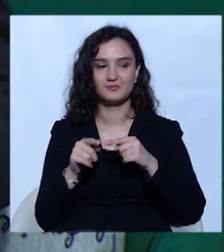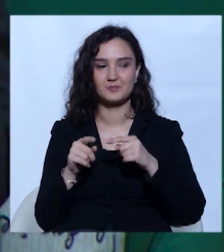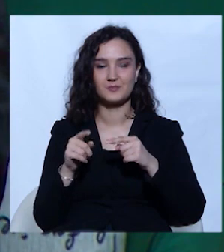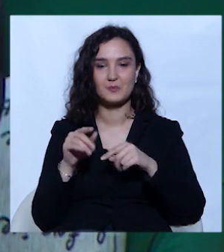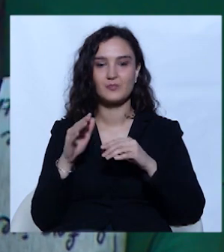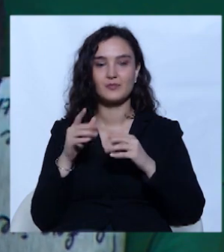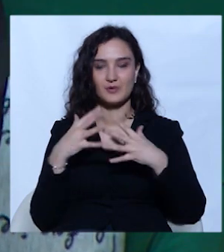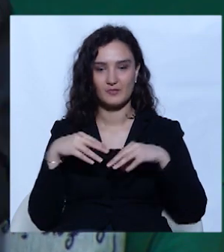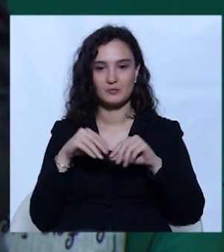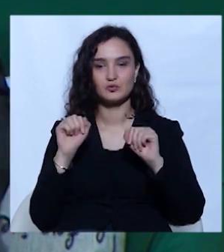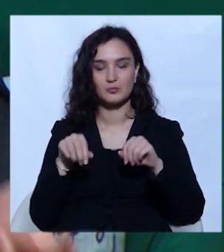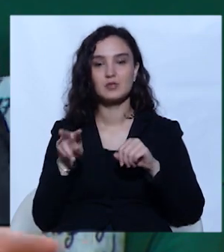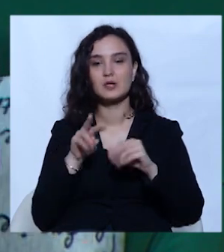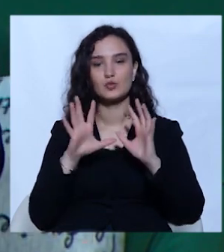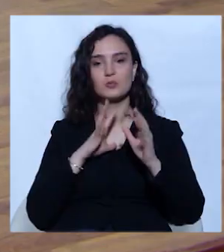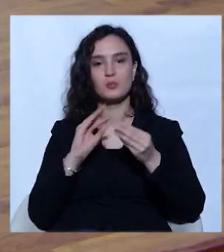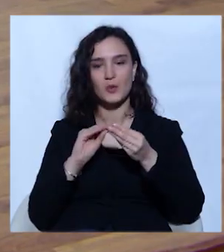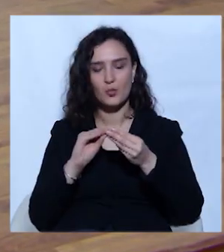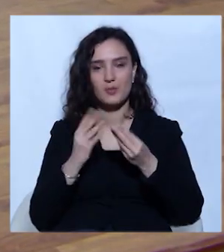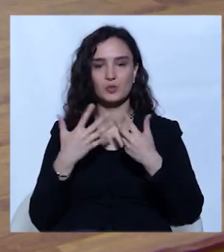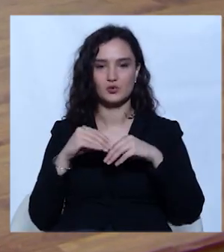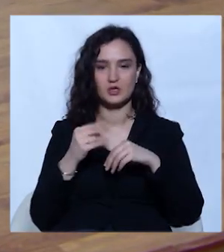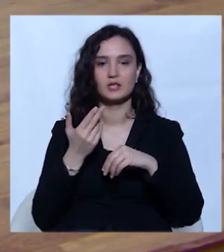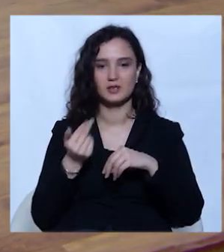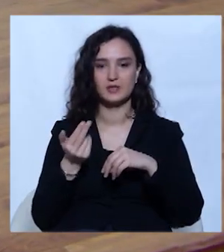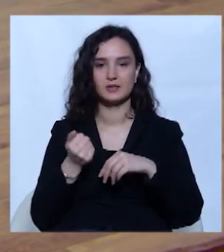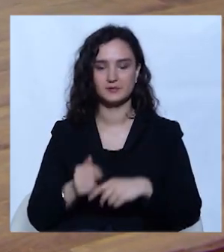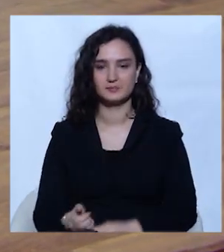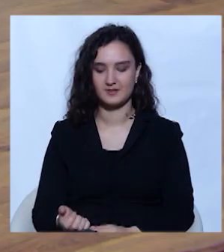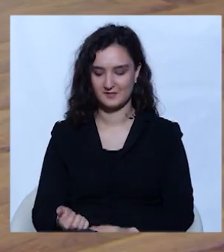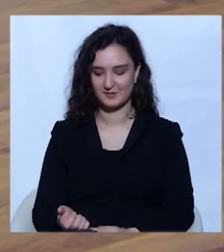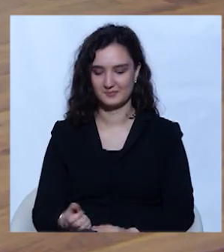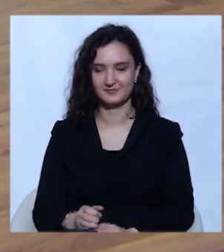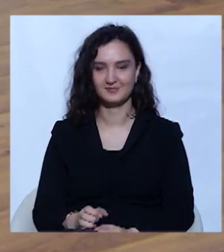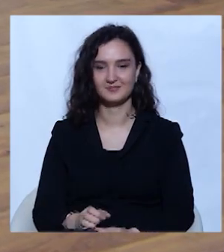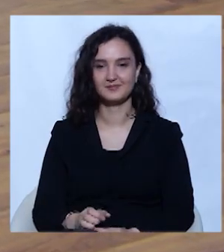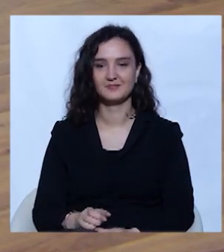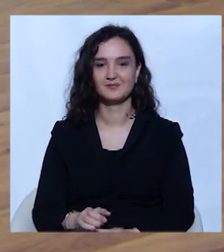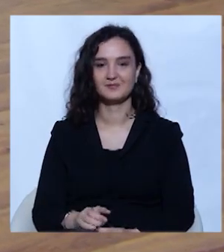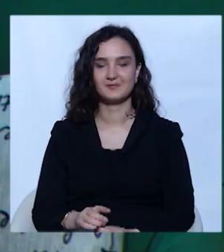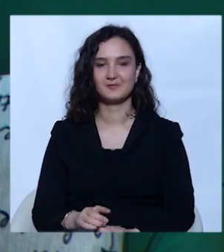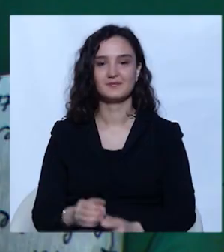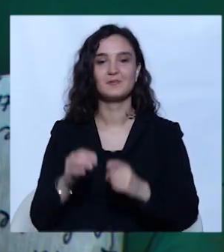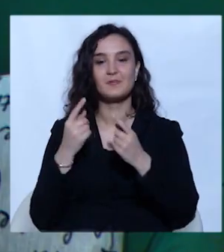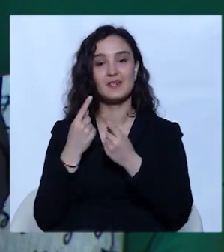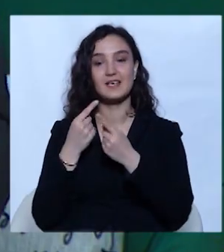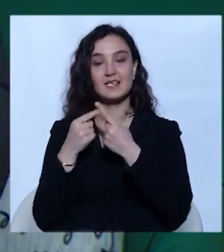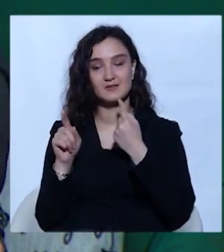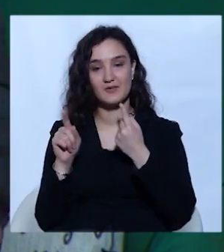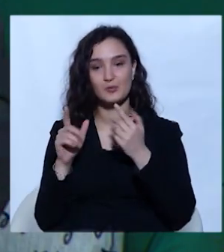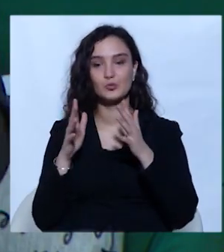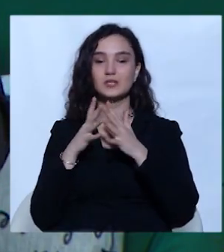family. It can also be friends who can be family as well. Yes, yes. Now, another really